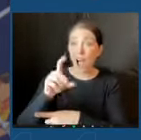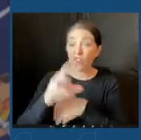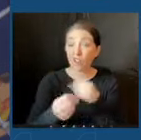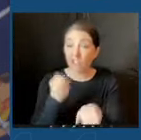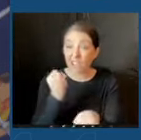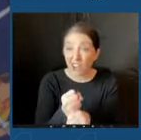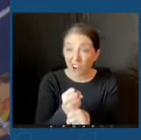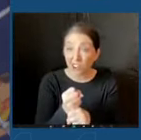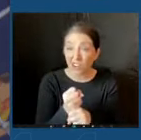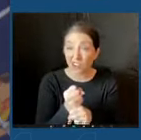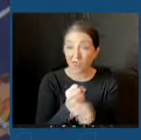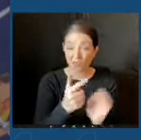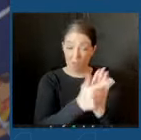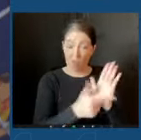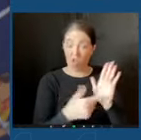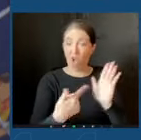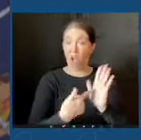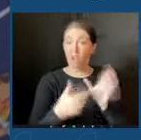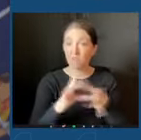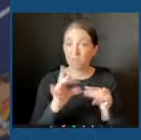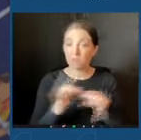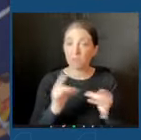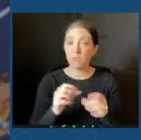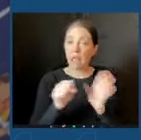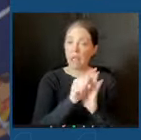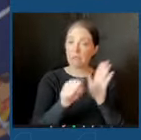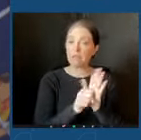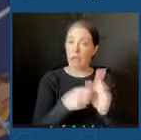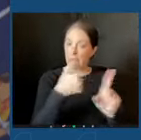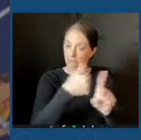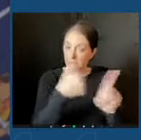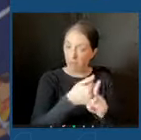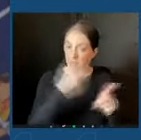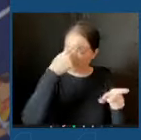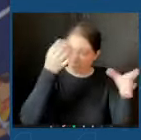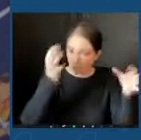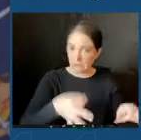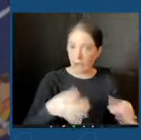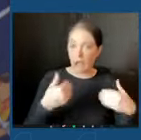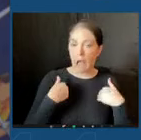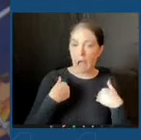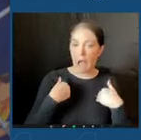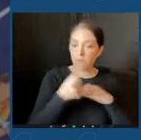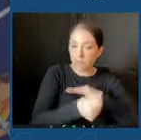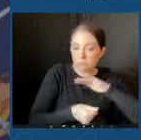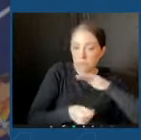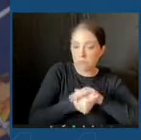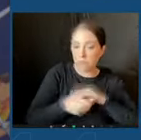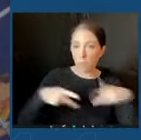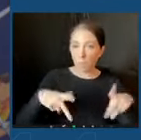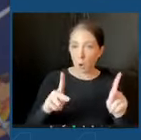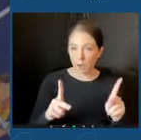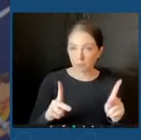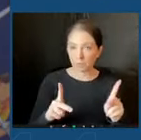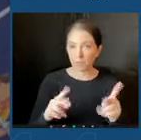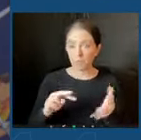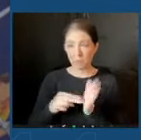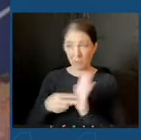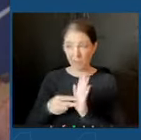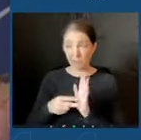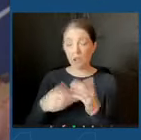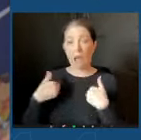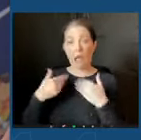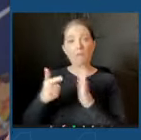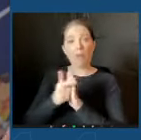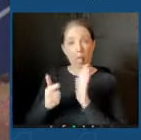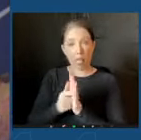that the state has a right to decide whether or not you should be able to have a concealed carry permit. What does that mean? You can have a legal permit to leave the